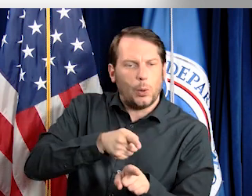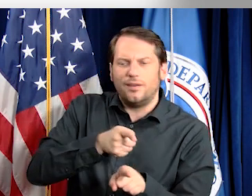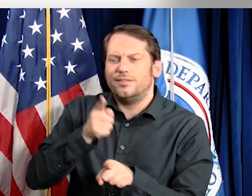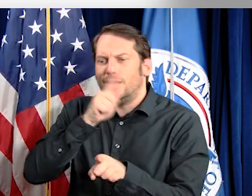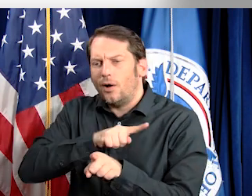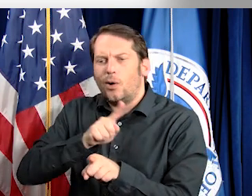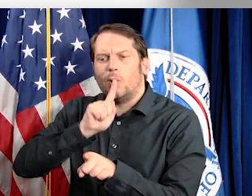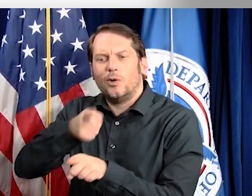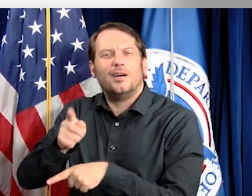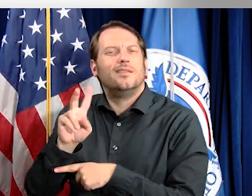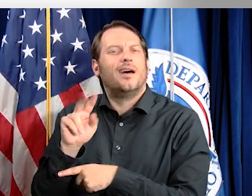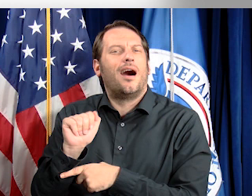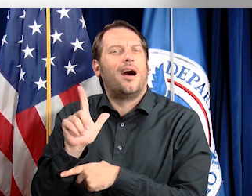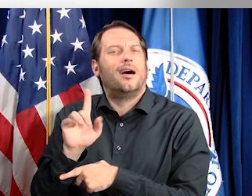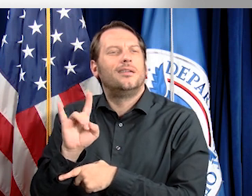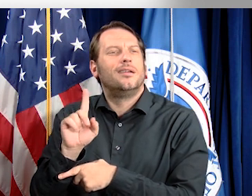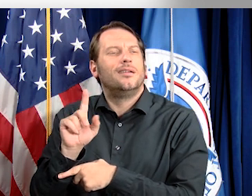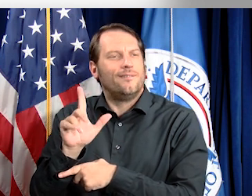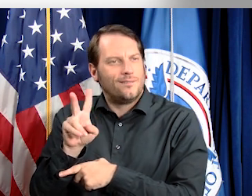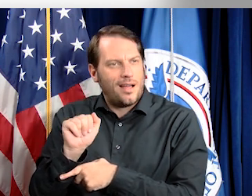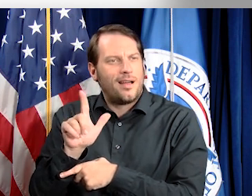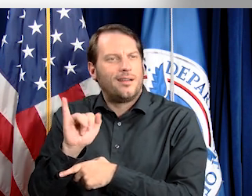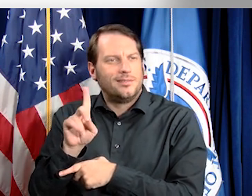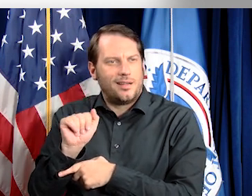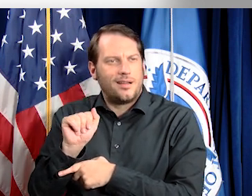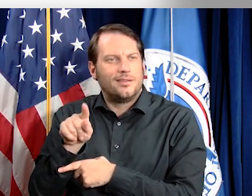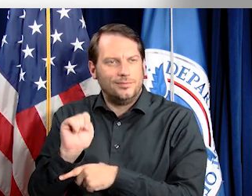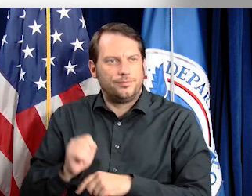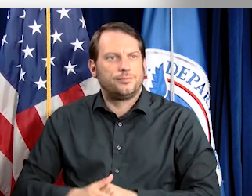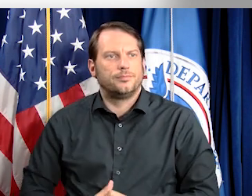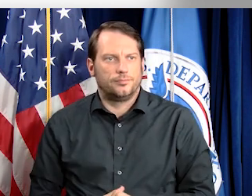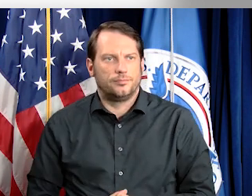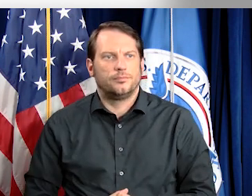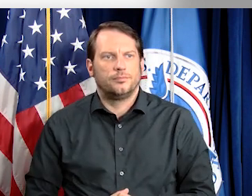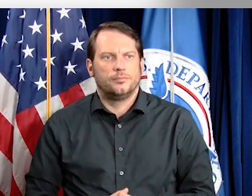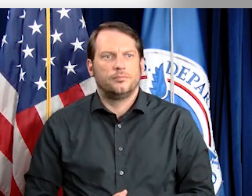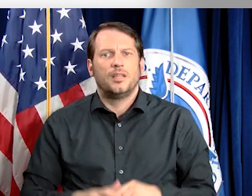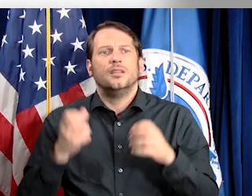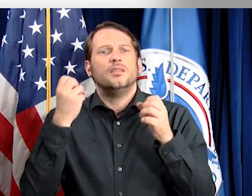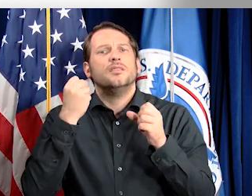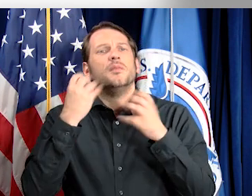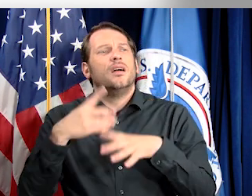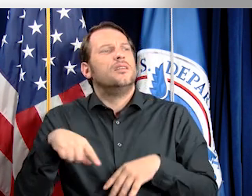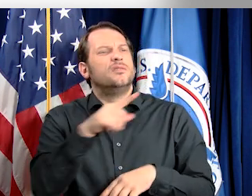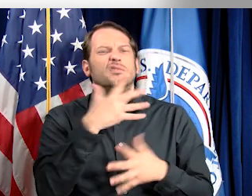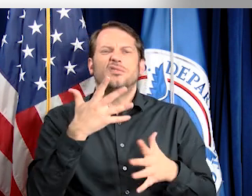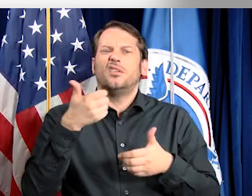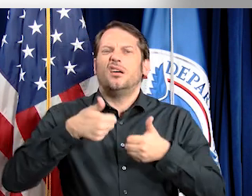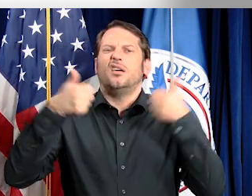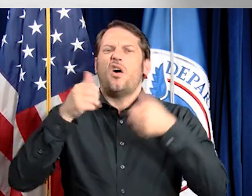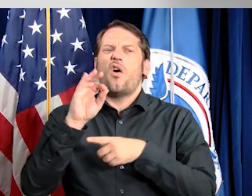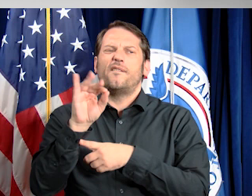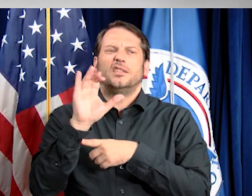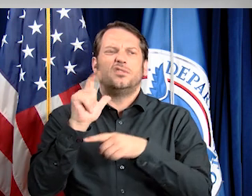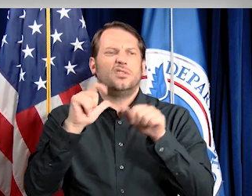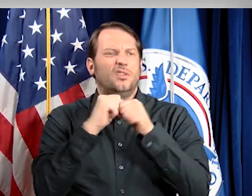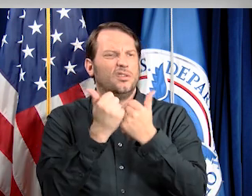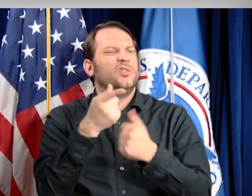including FEMA, including USGS. They're using it because it's a much more easy and quick way to get information out in real time.